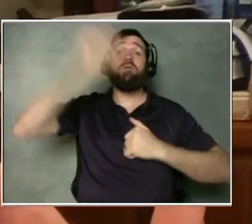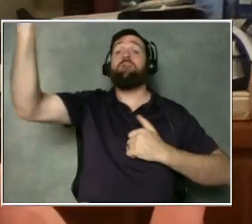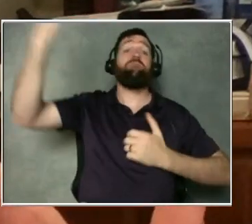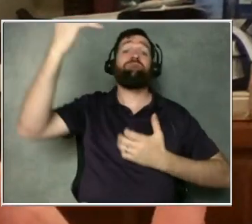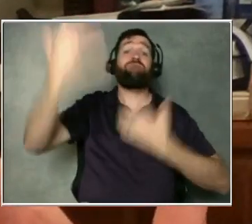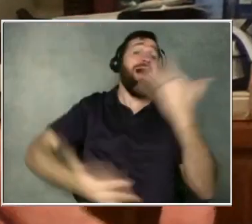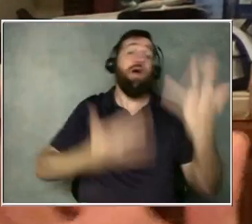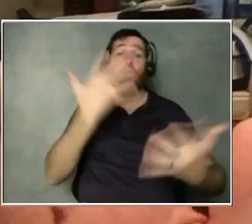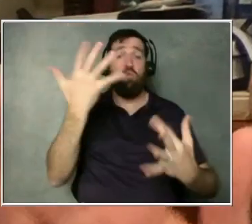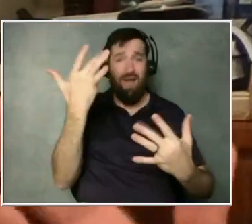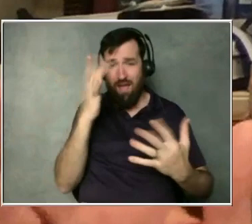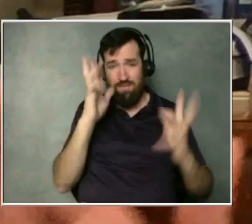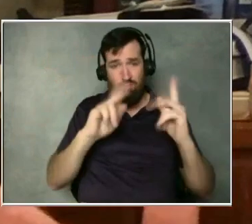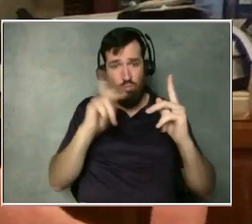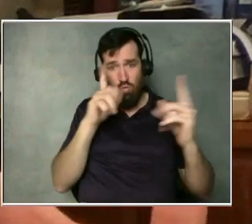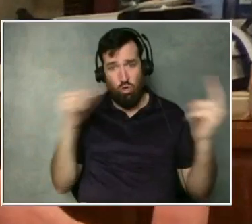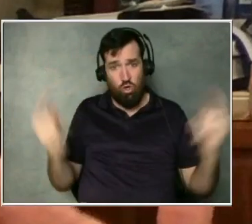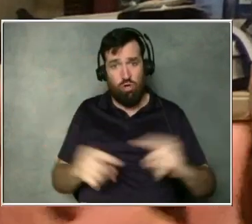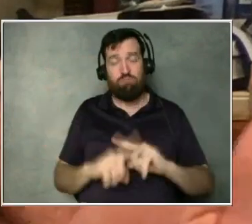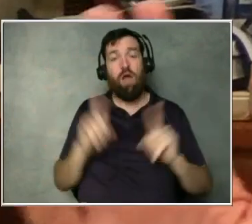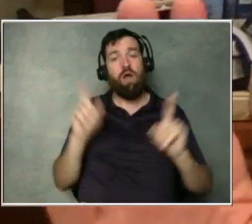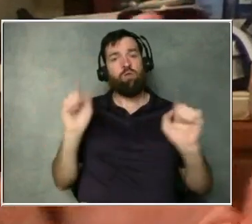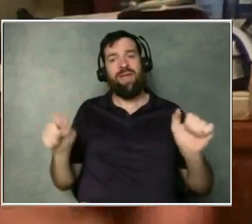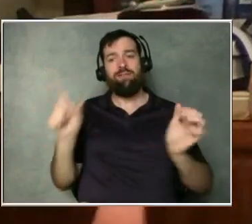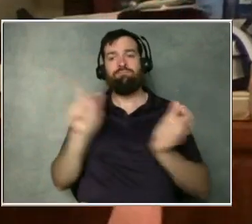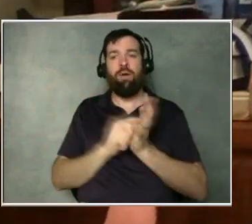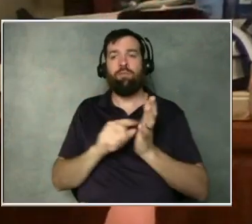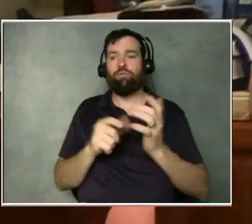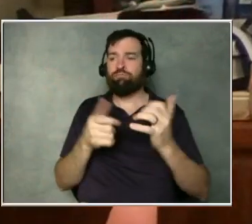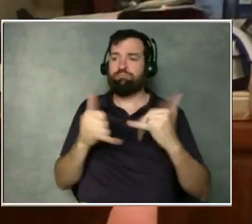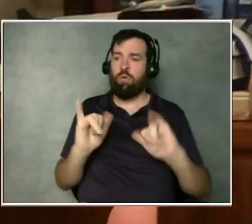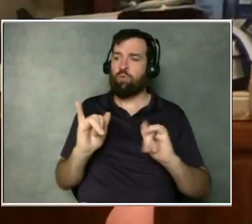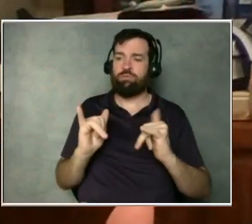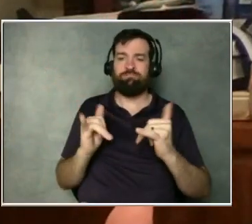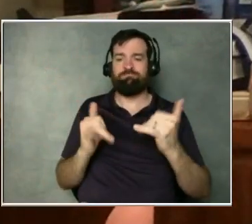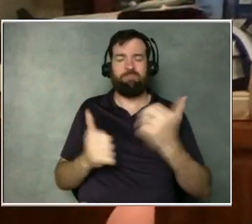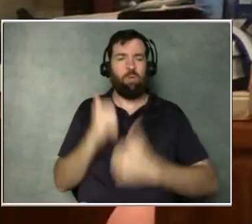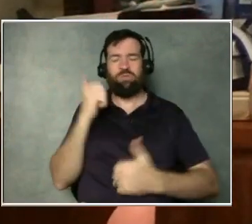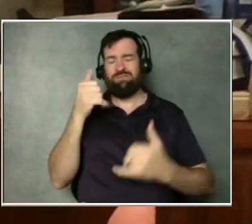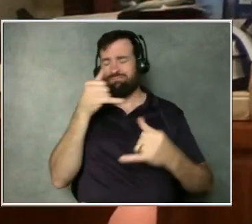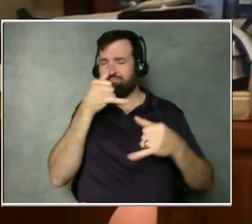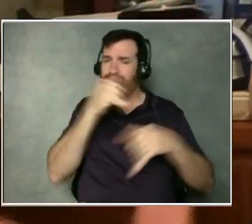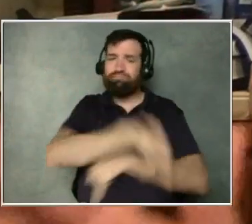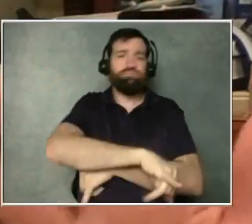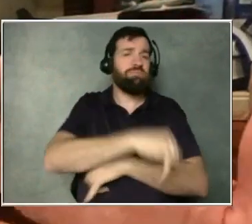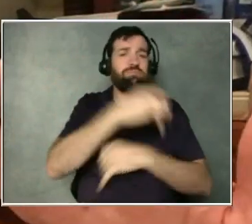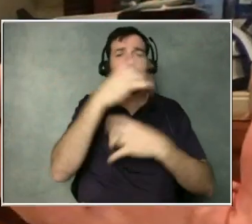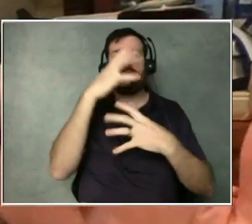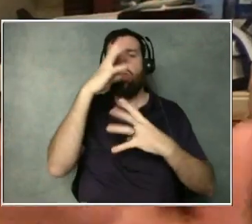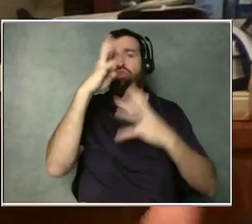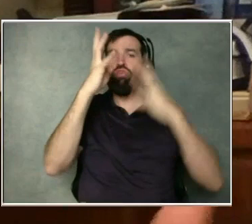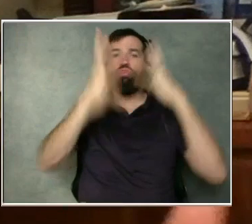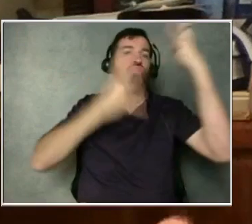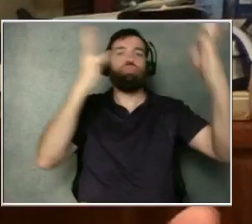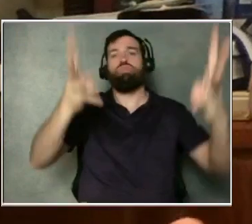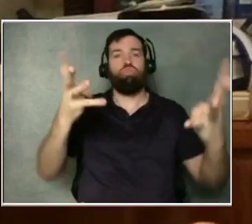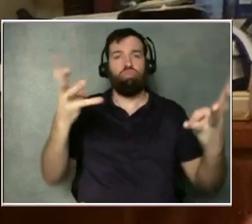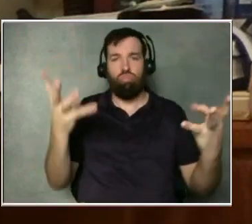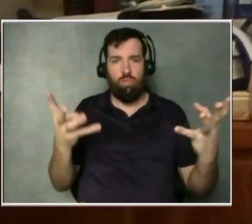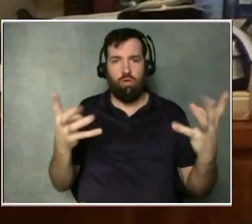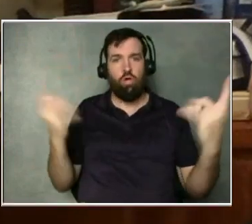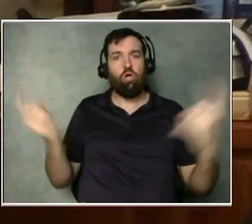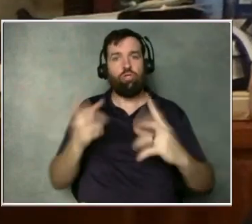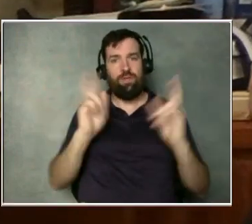people will get hurt. And yet you can publish the most vile myths and disinformation that demonstrably